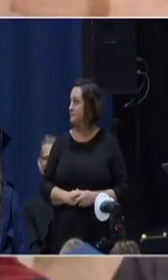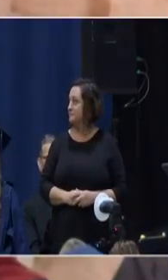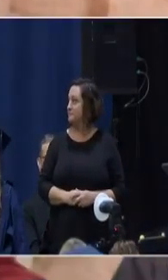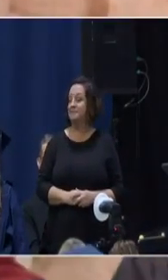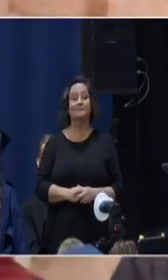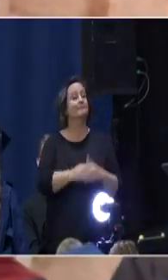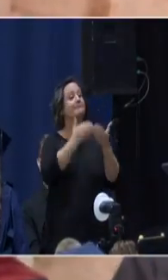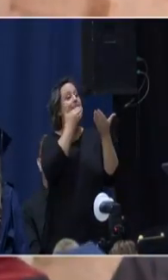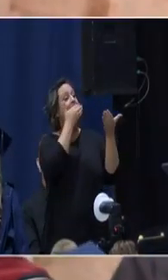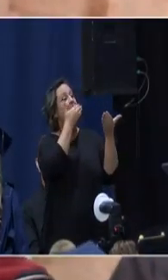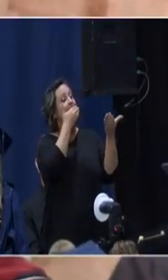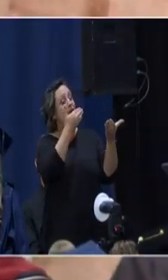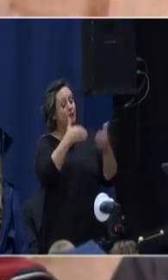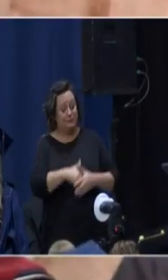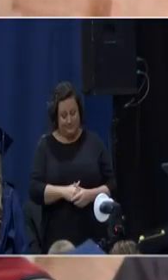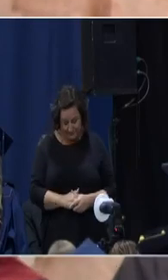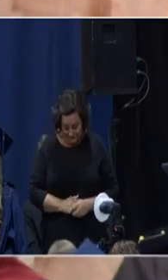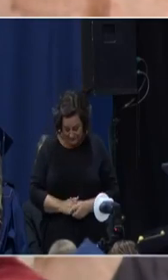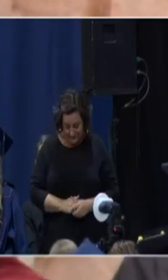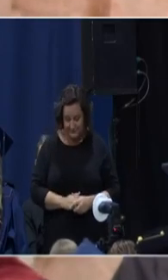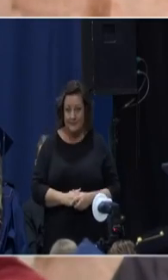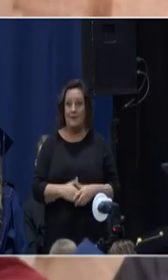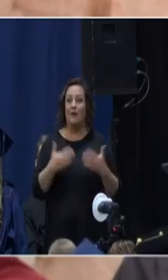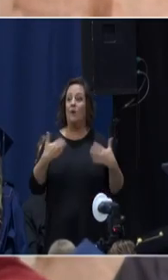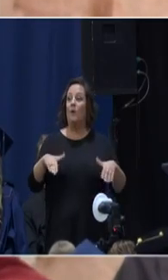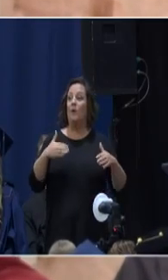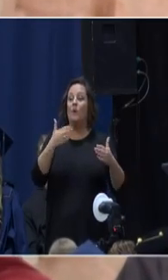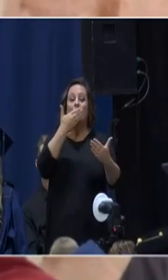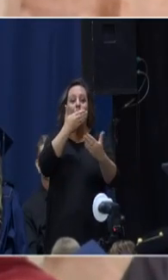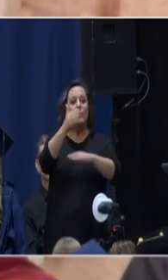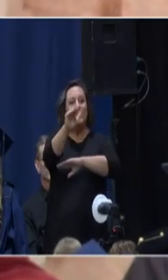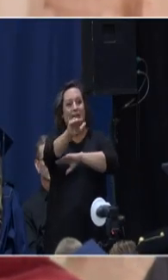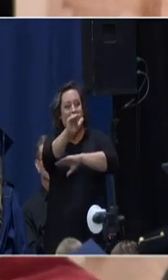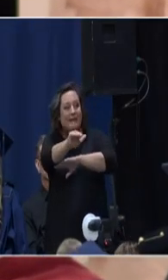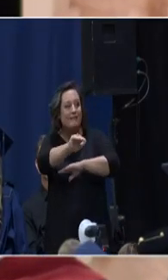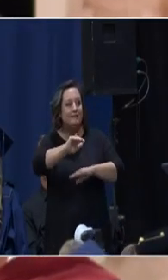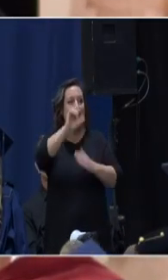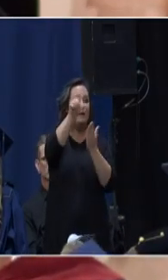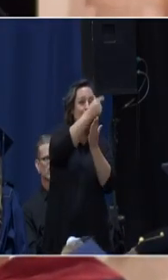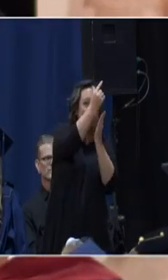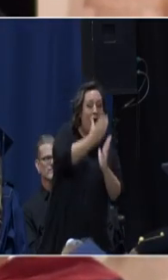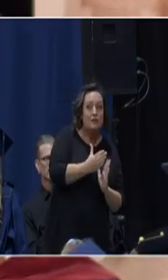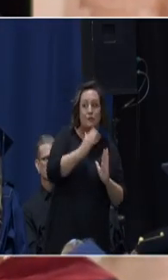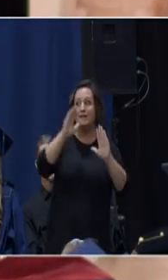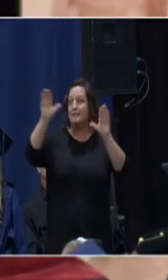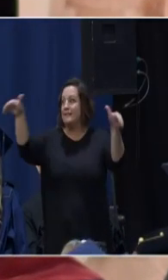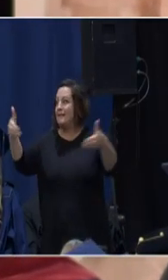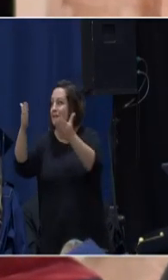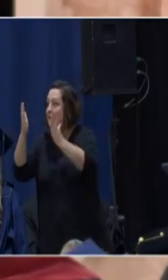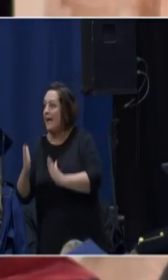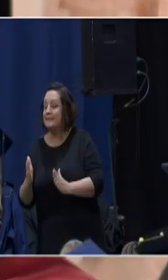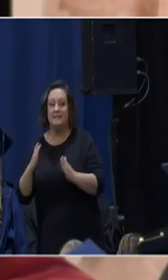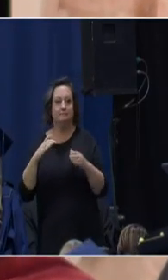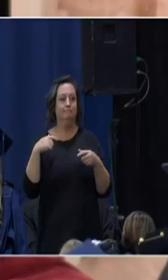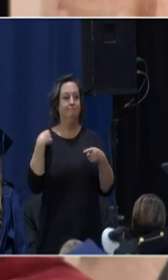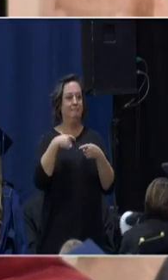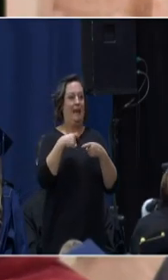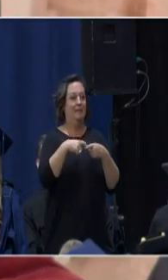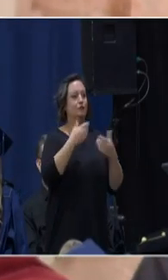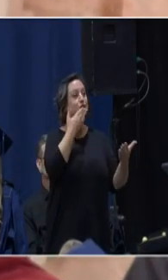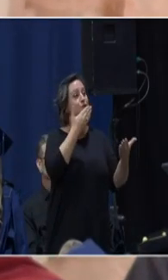Well, thank you, Dr. Iyer. And good evening, graduates and guests. Buenas noches y